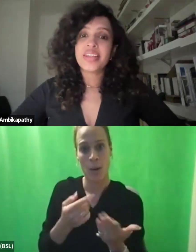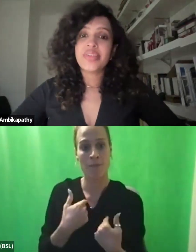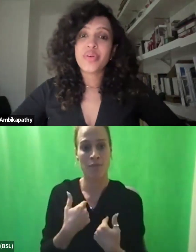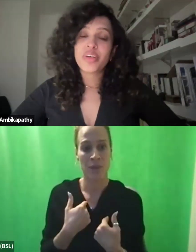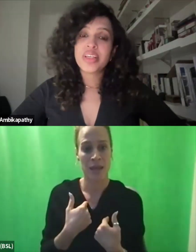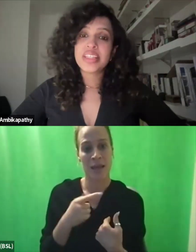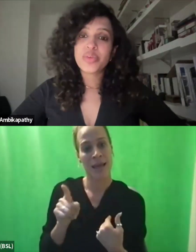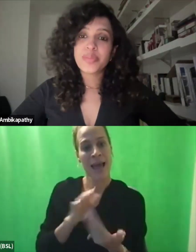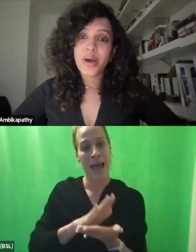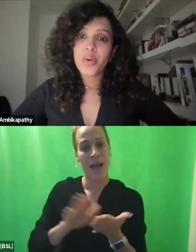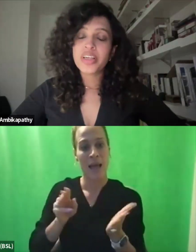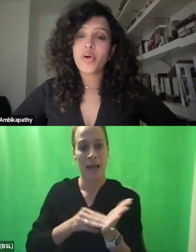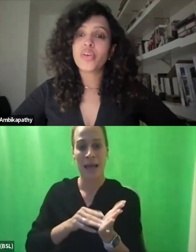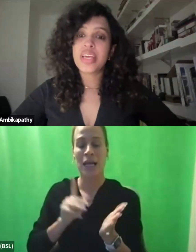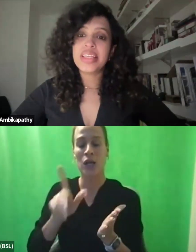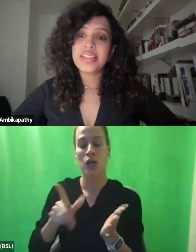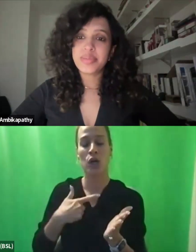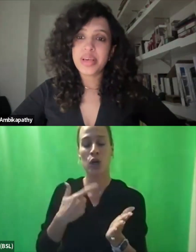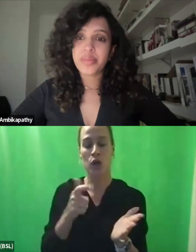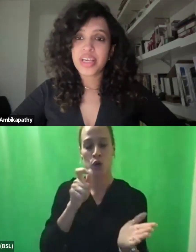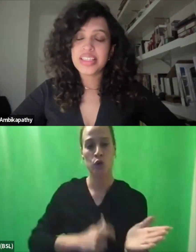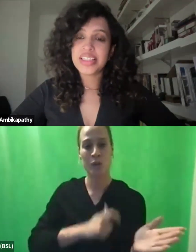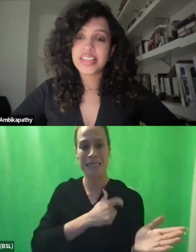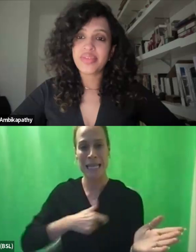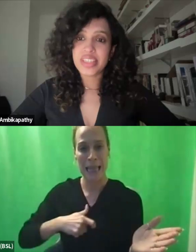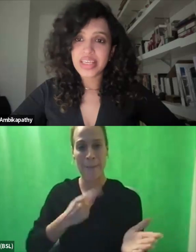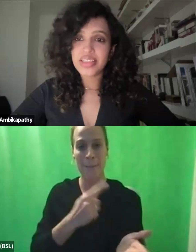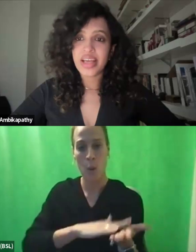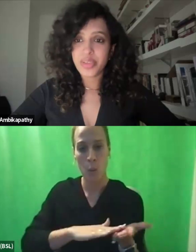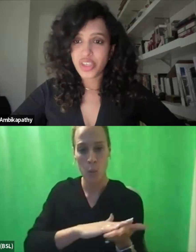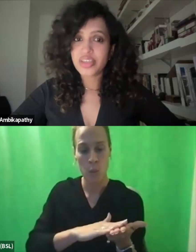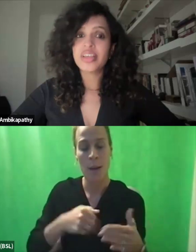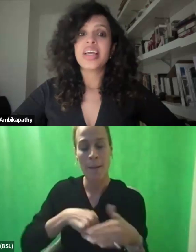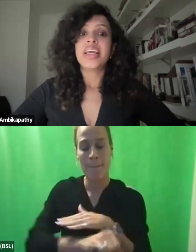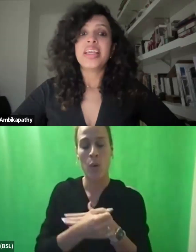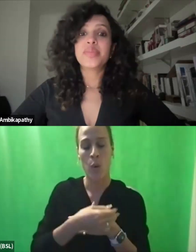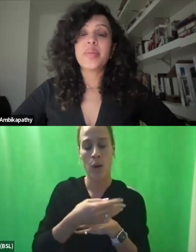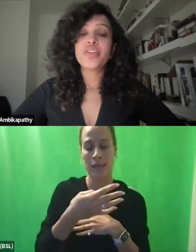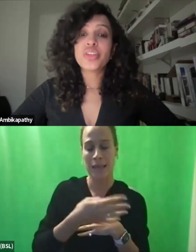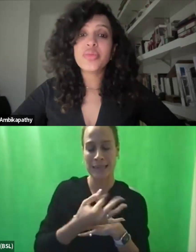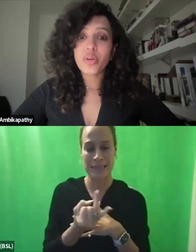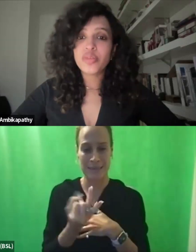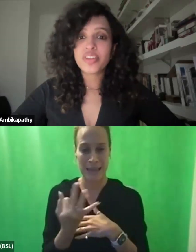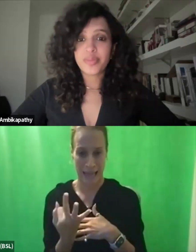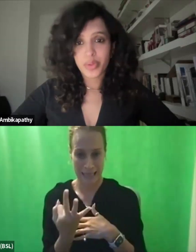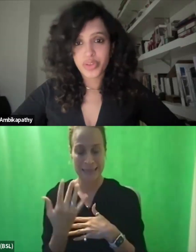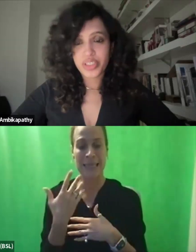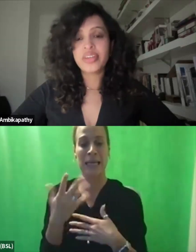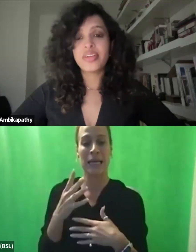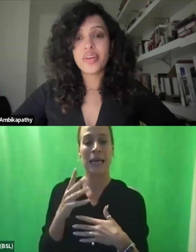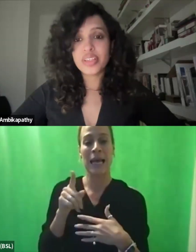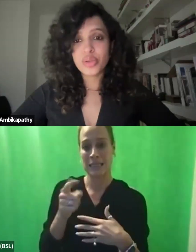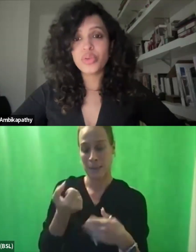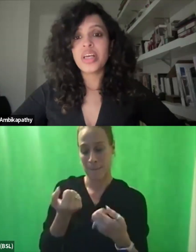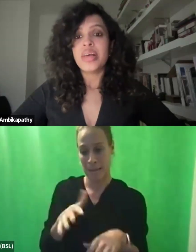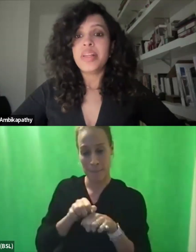Henri-Michel Yéré is an Ivorian and Swiss poet born on 18 September 19. He has published 3 volumes of poetry.